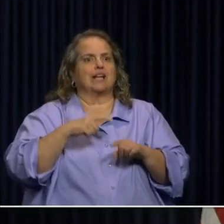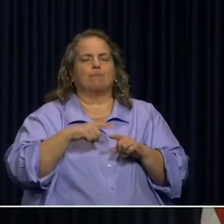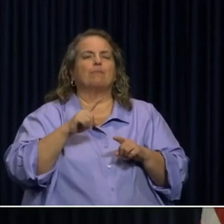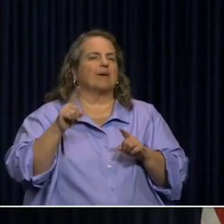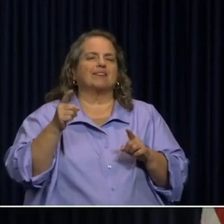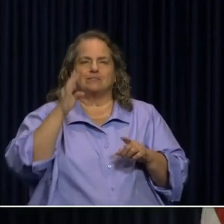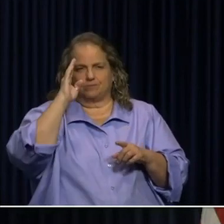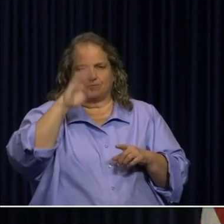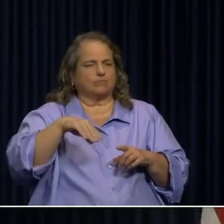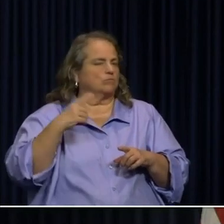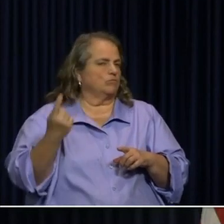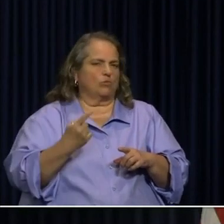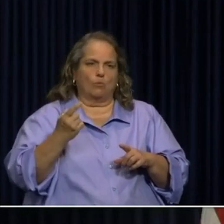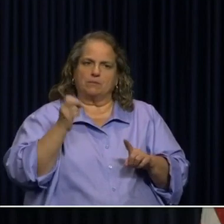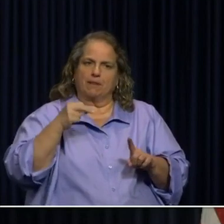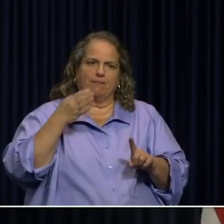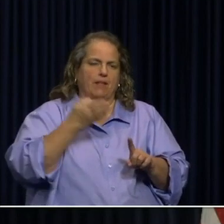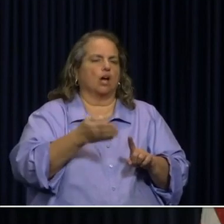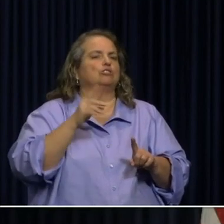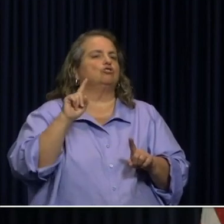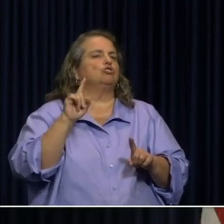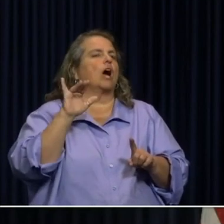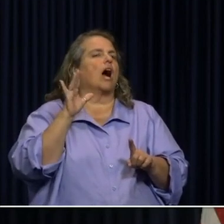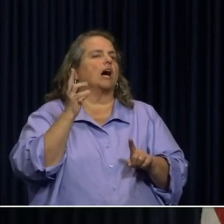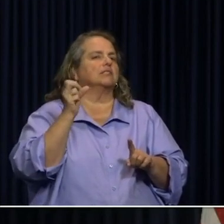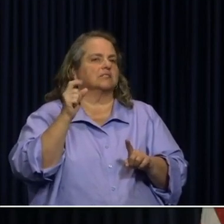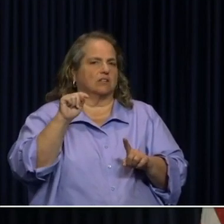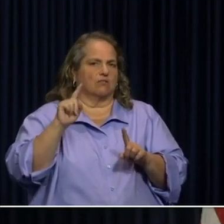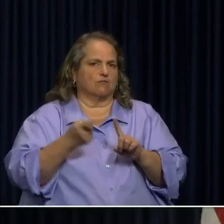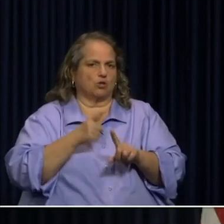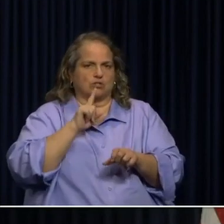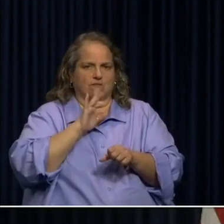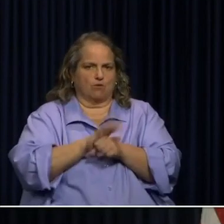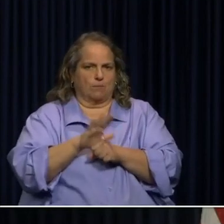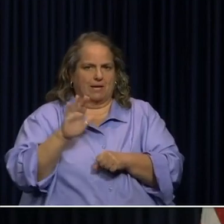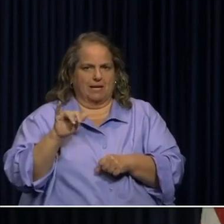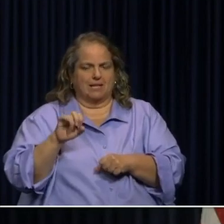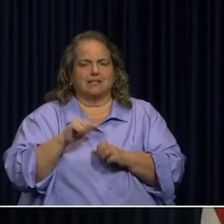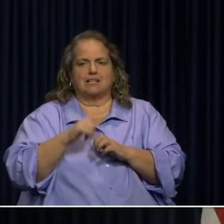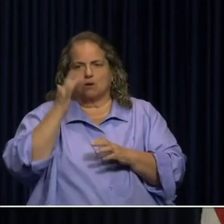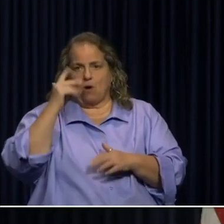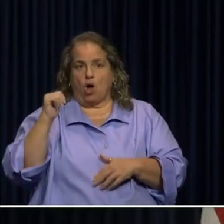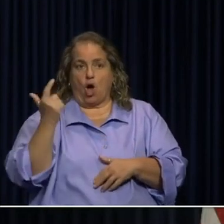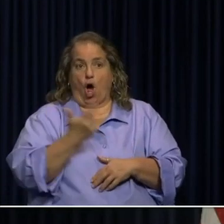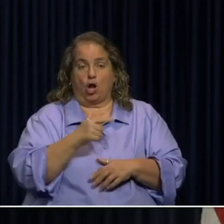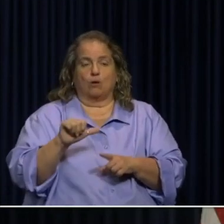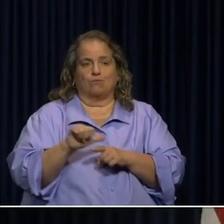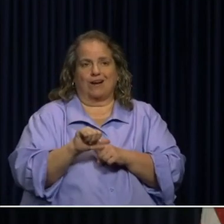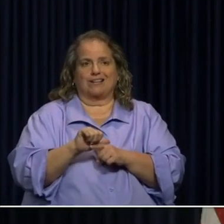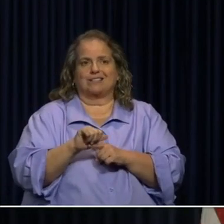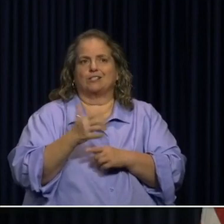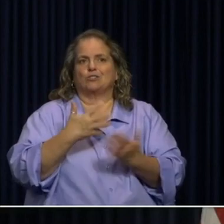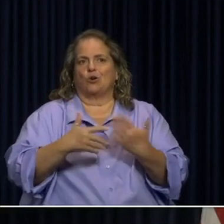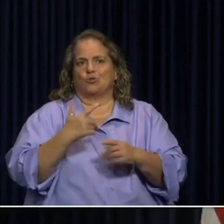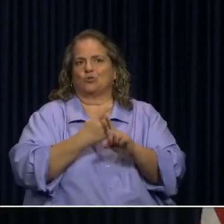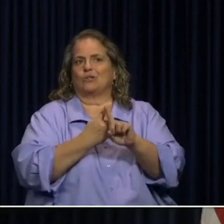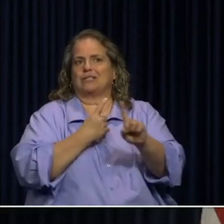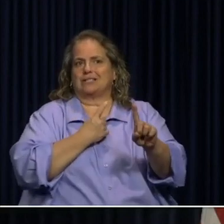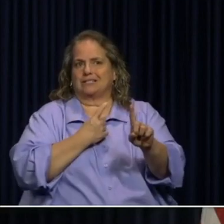now. This is just the first confirmed case. That's why all of us have been practicing social distancing, I